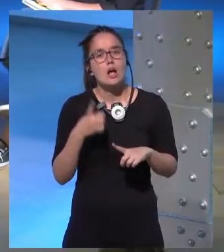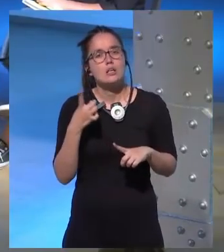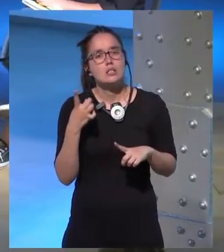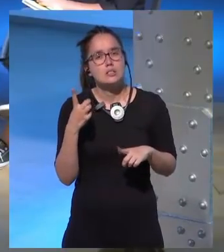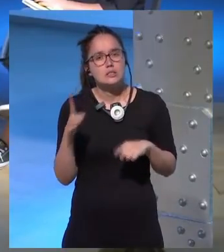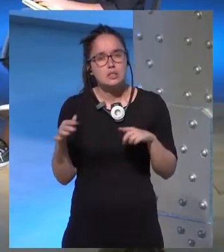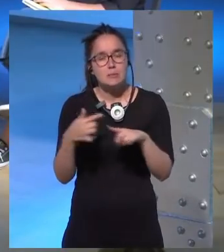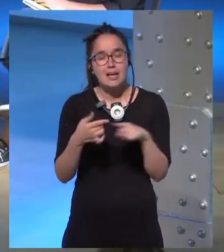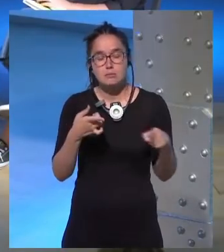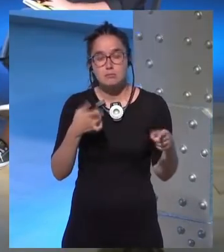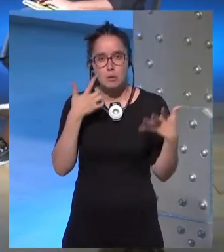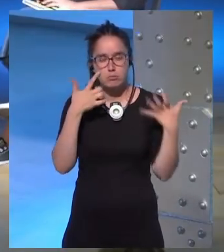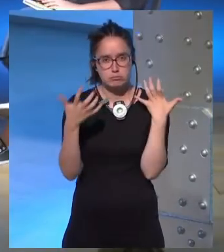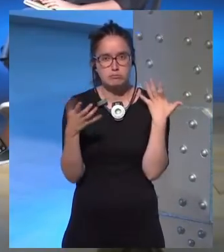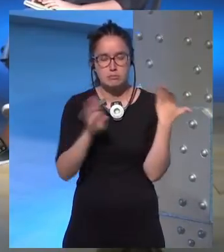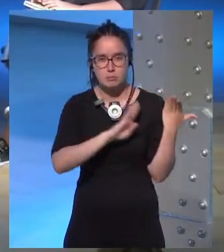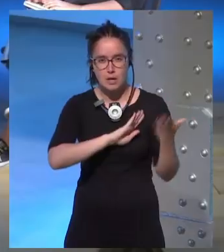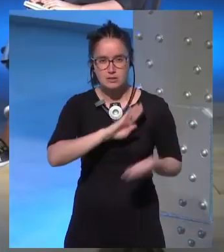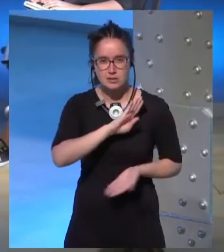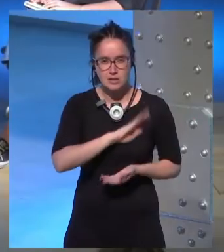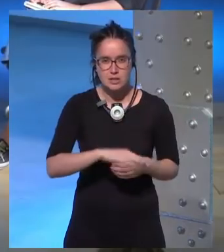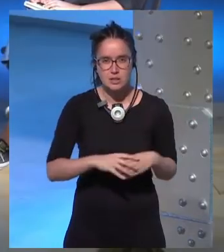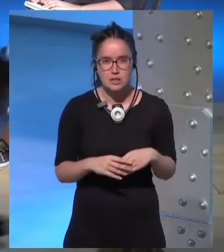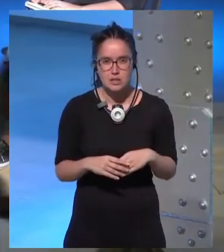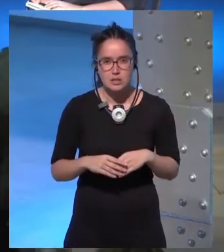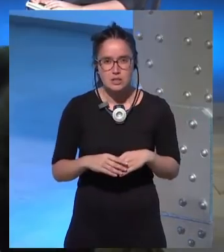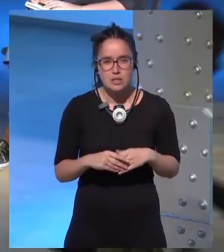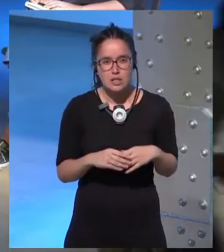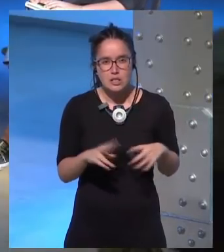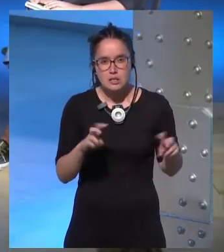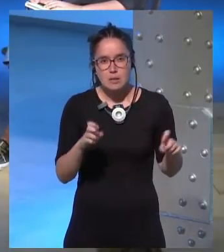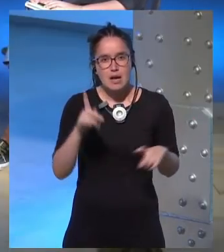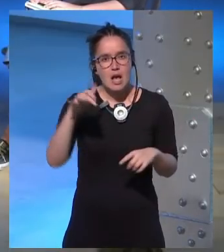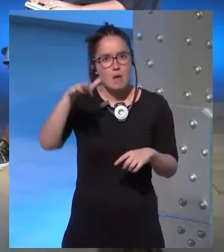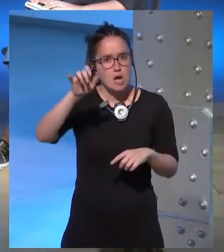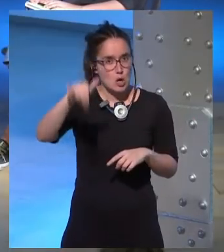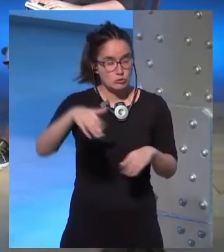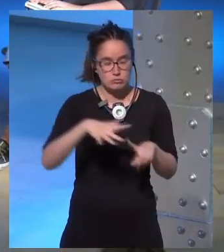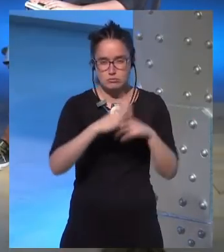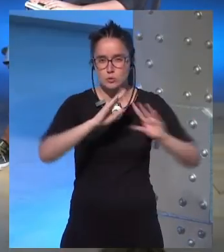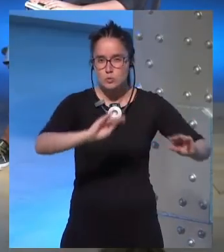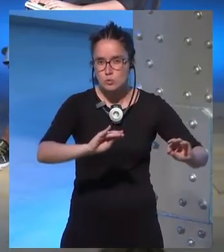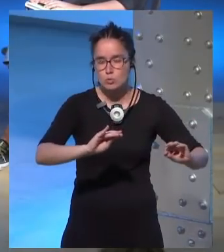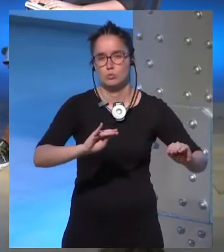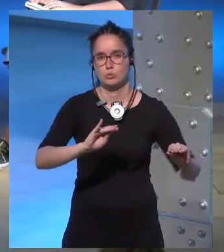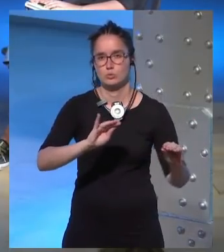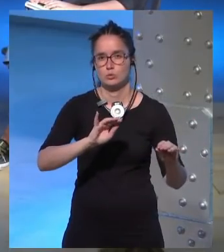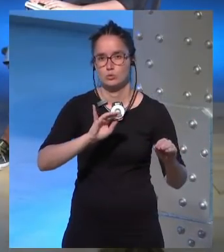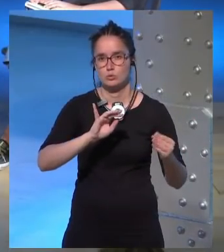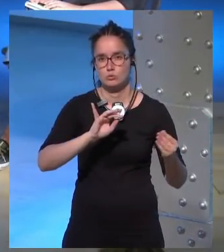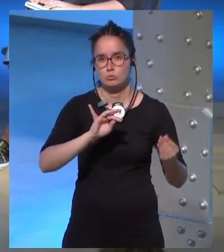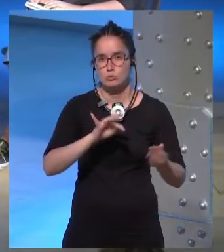There's something that has drawn my attention in some of